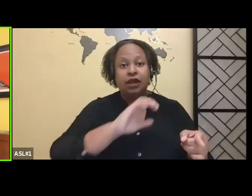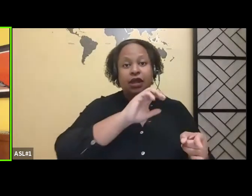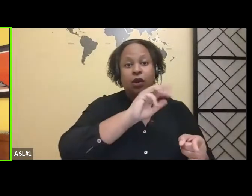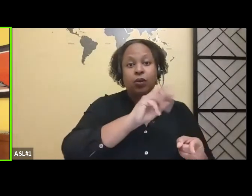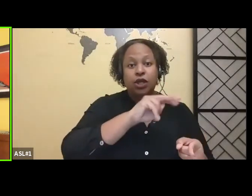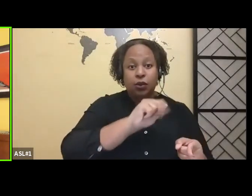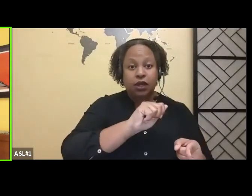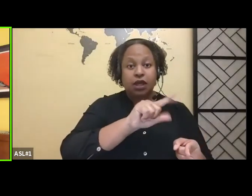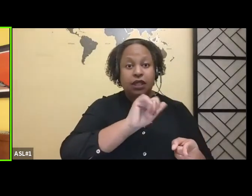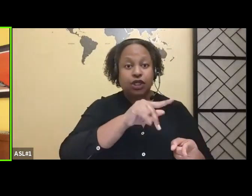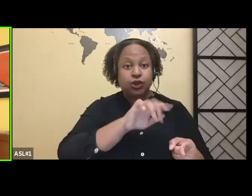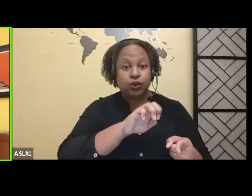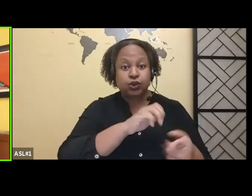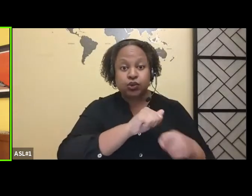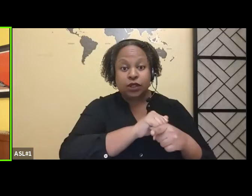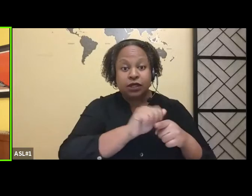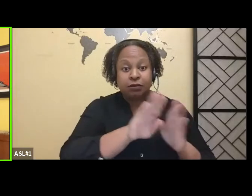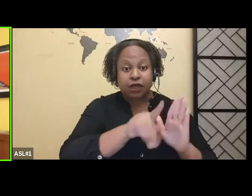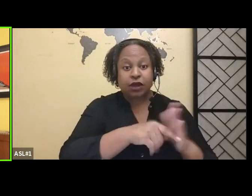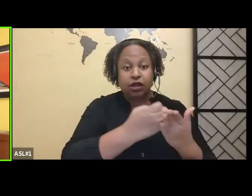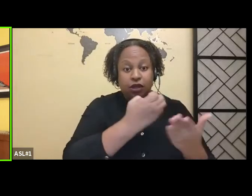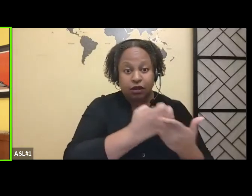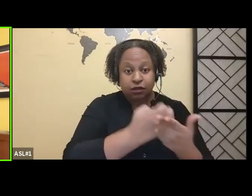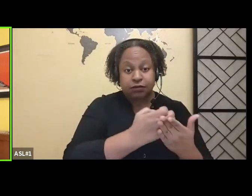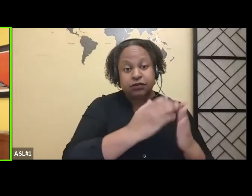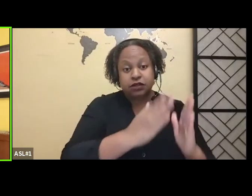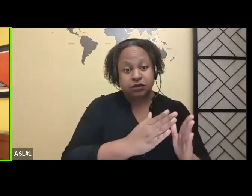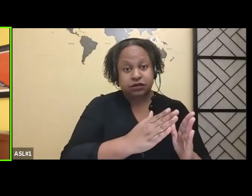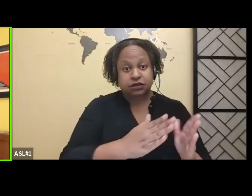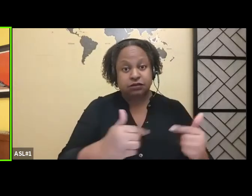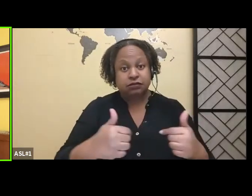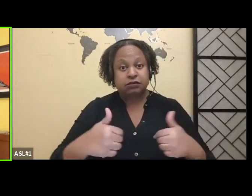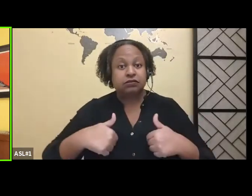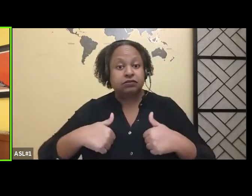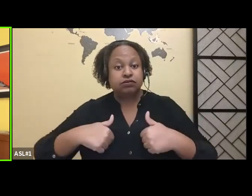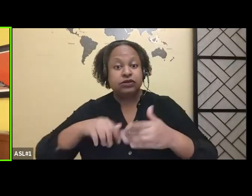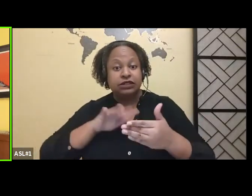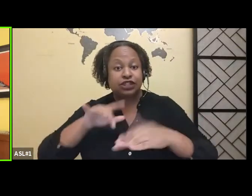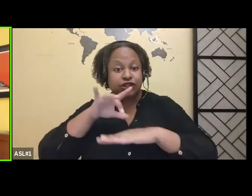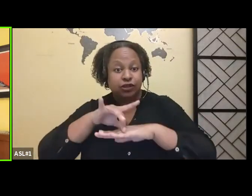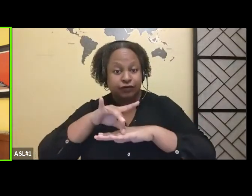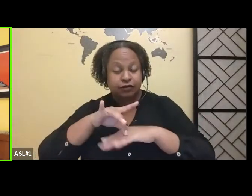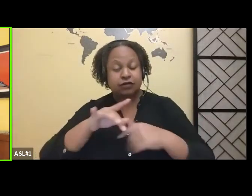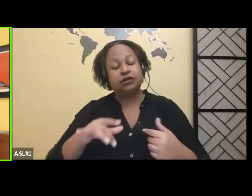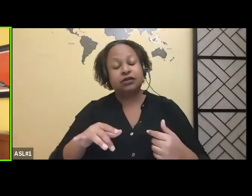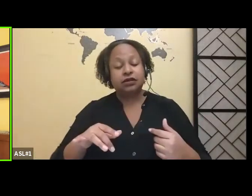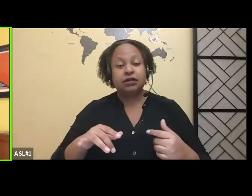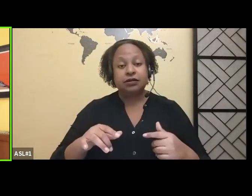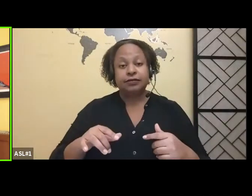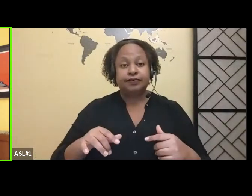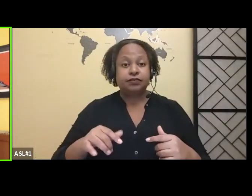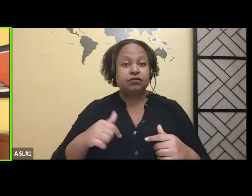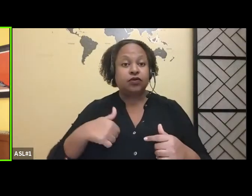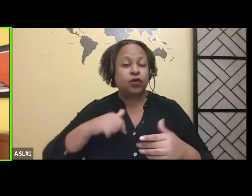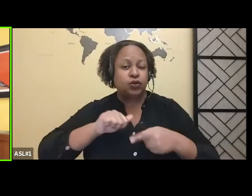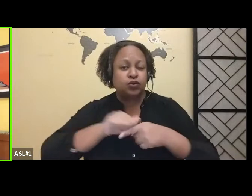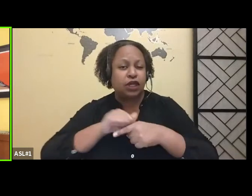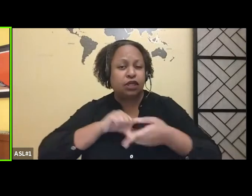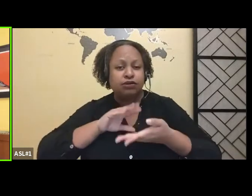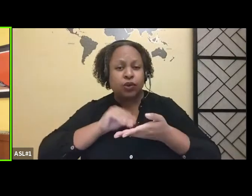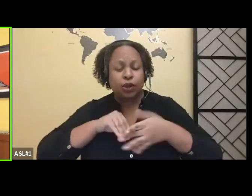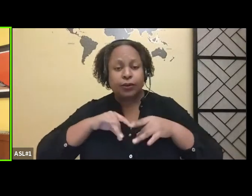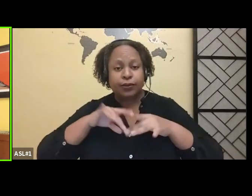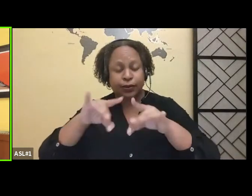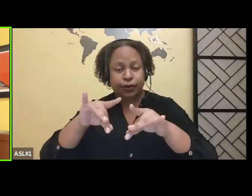geographer. We all trained, I think, according to those who invited us to train, so that we would join